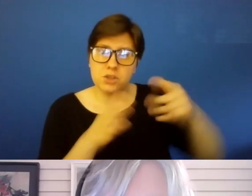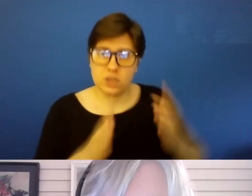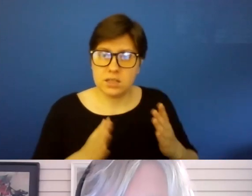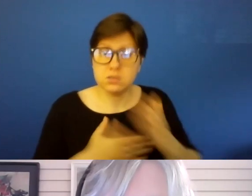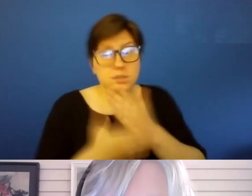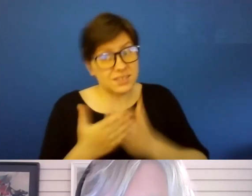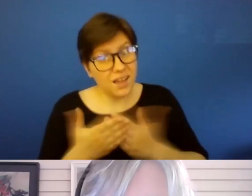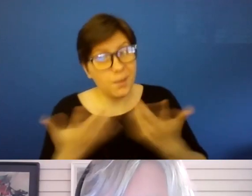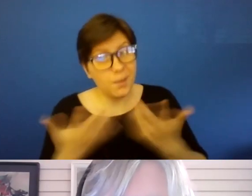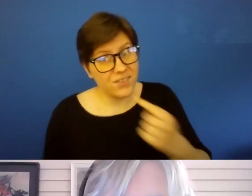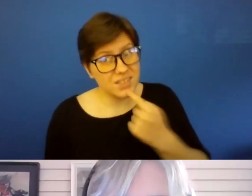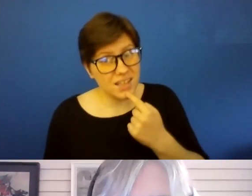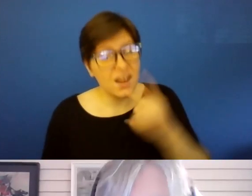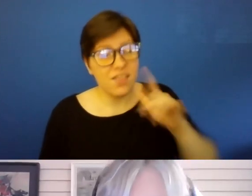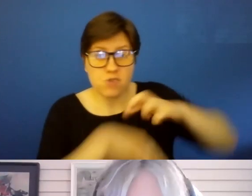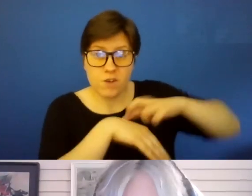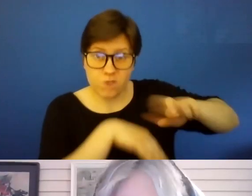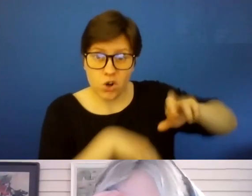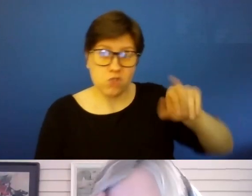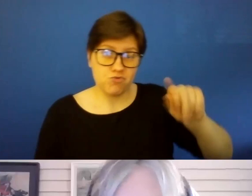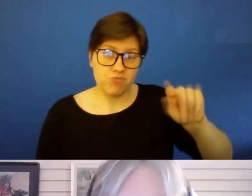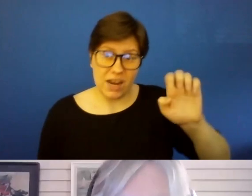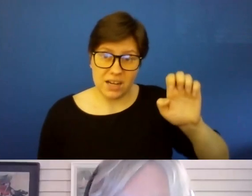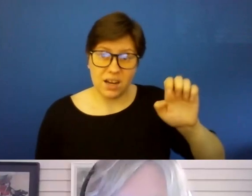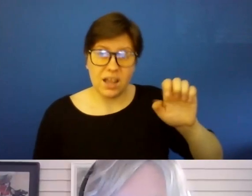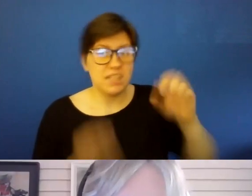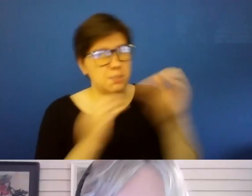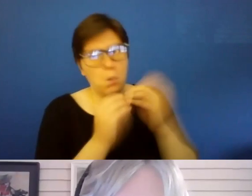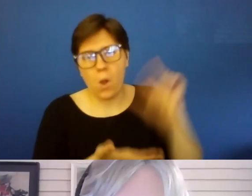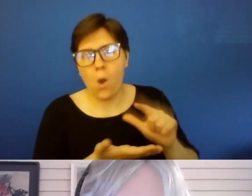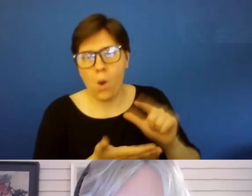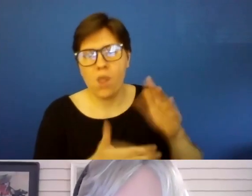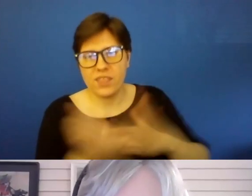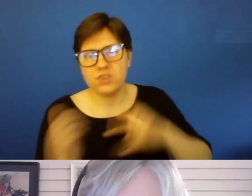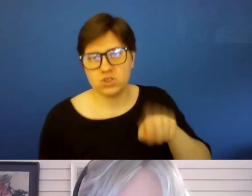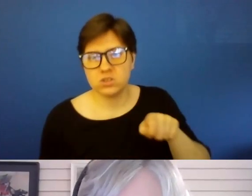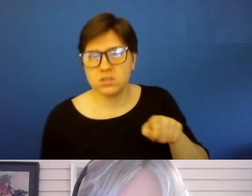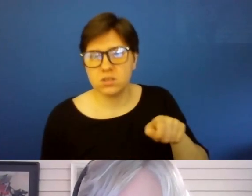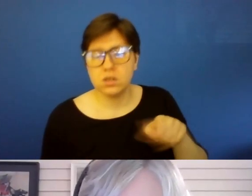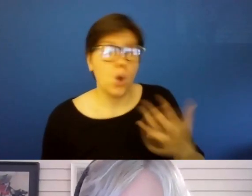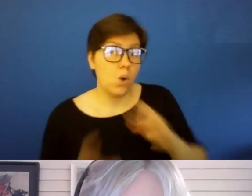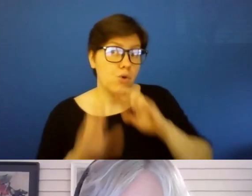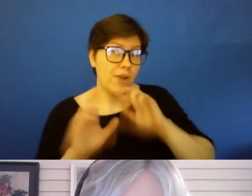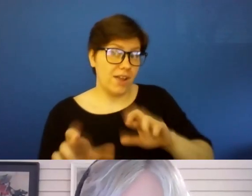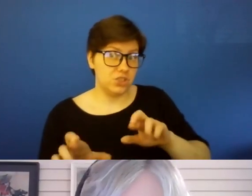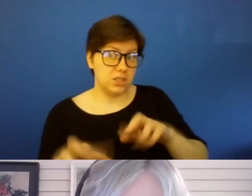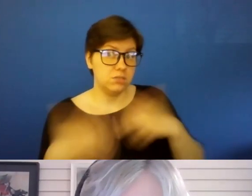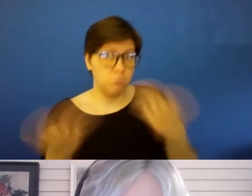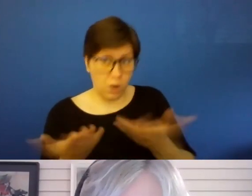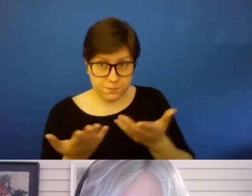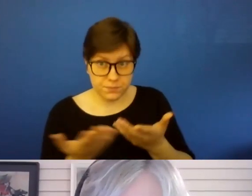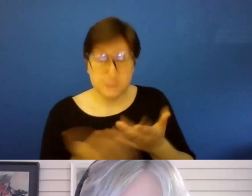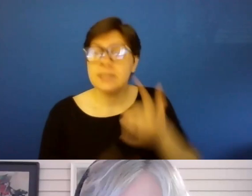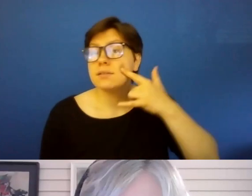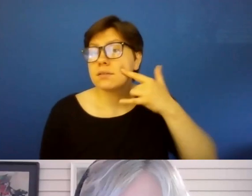said that the referral rate is lower than one might expect. So the reaction is what? Well, California,